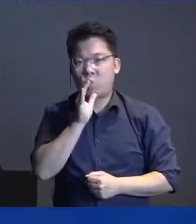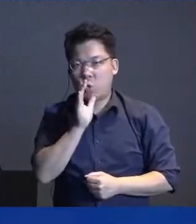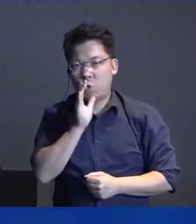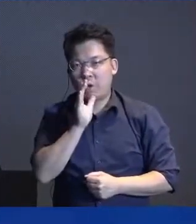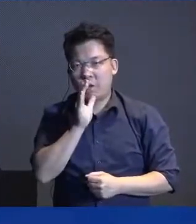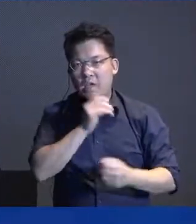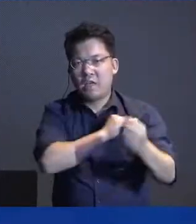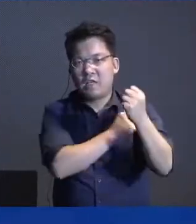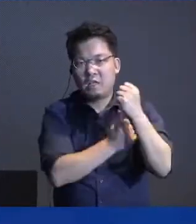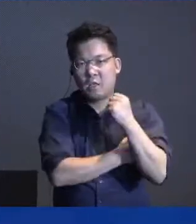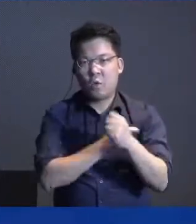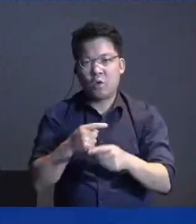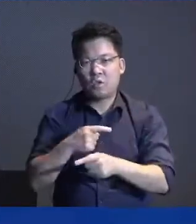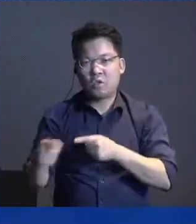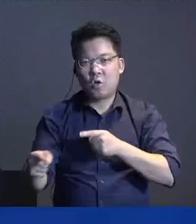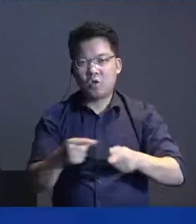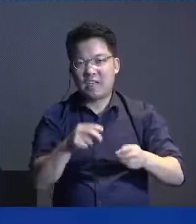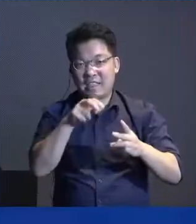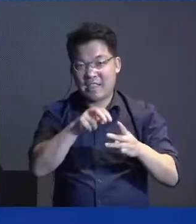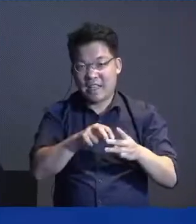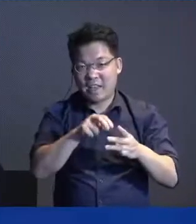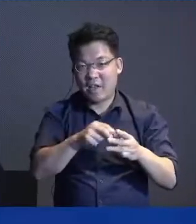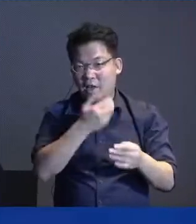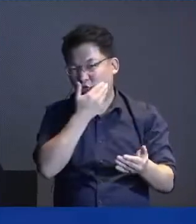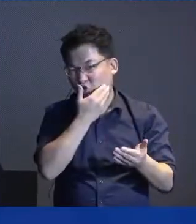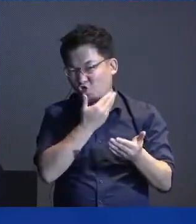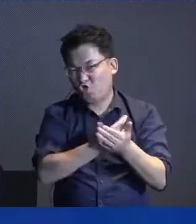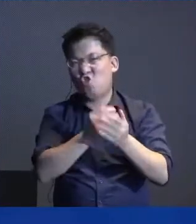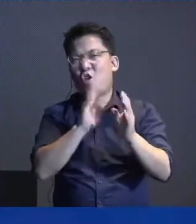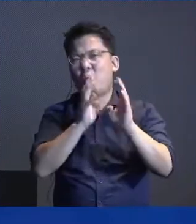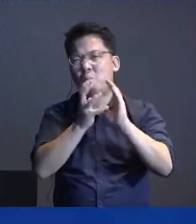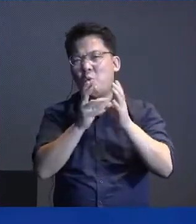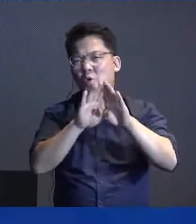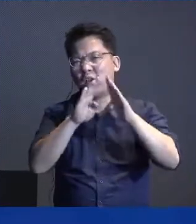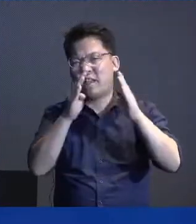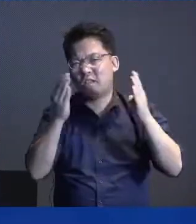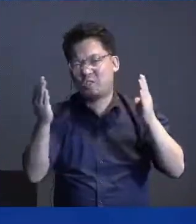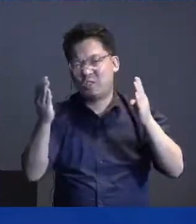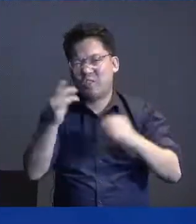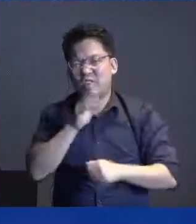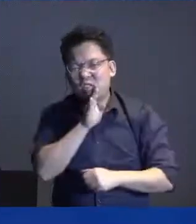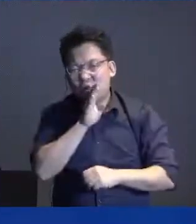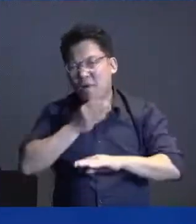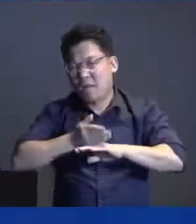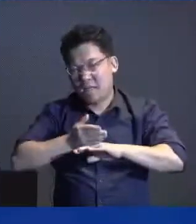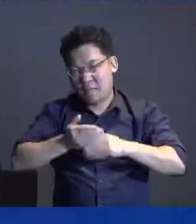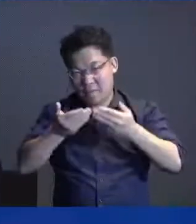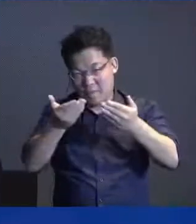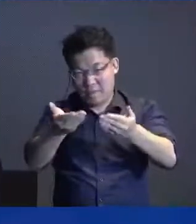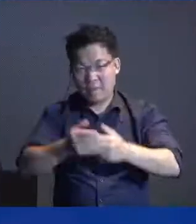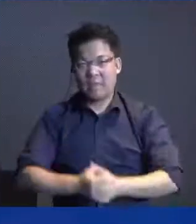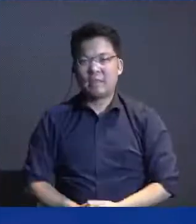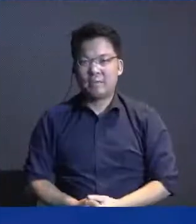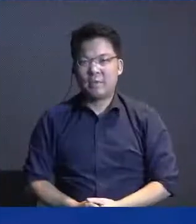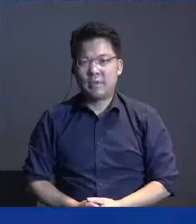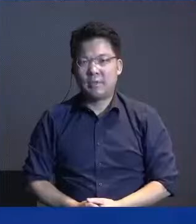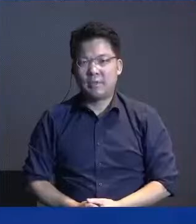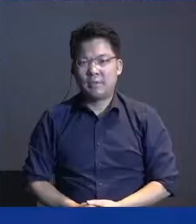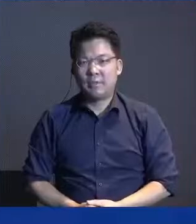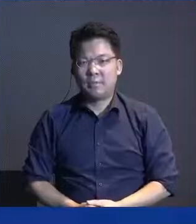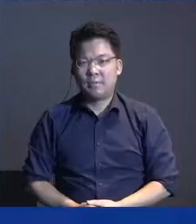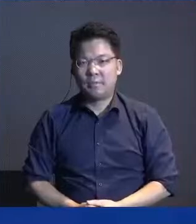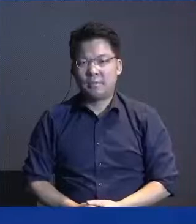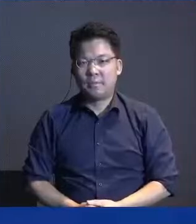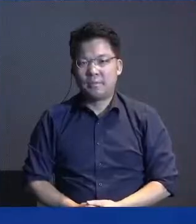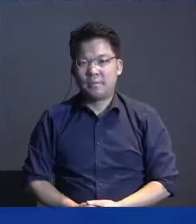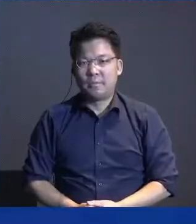important forum. Hello, everyone. Again, I'm Giyeon Kim, professor in the Department of Psychology at